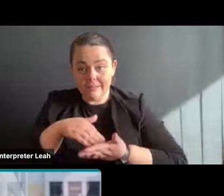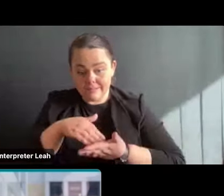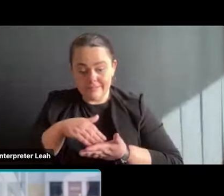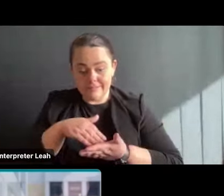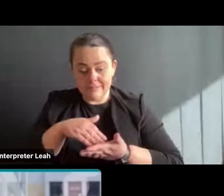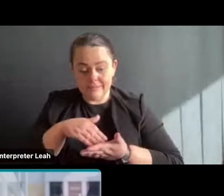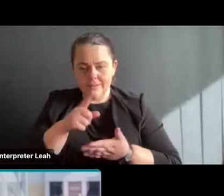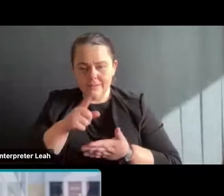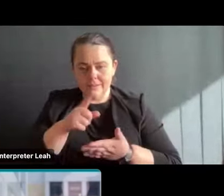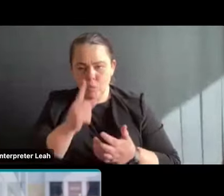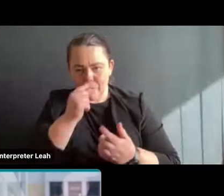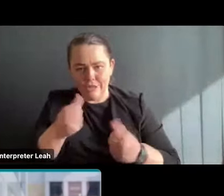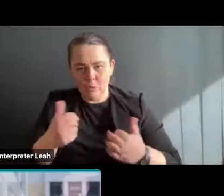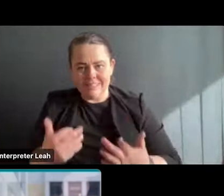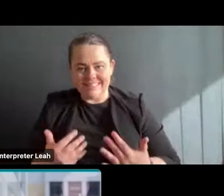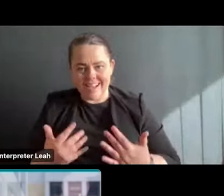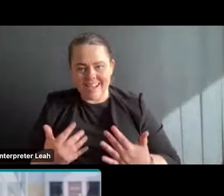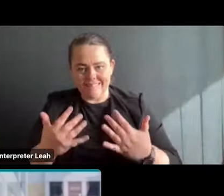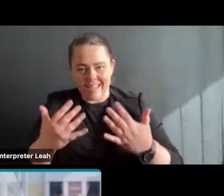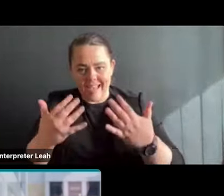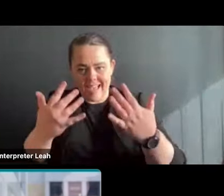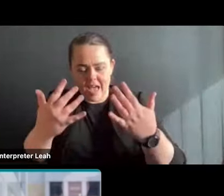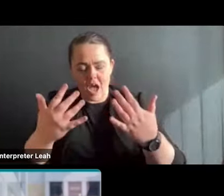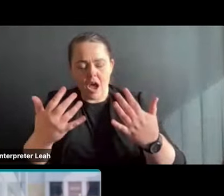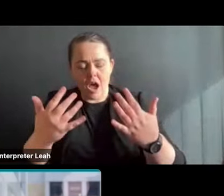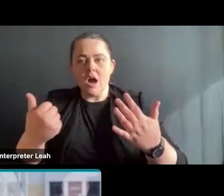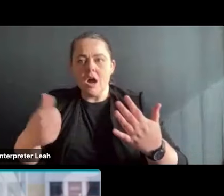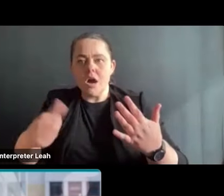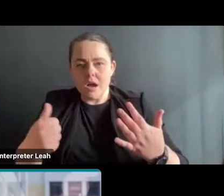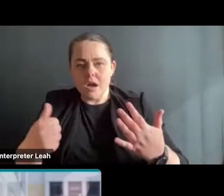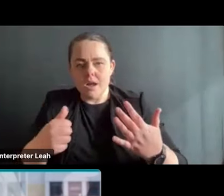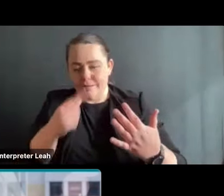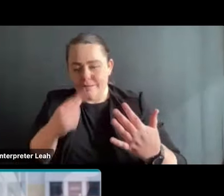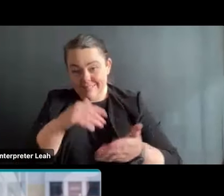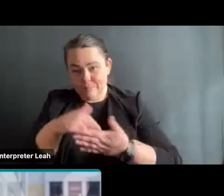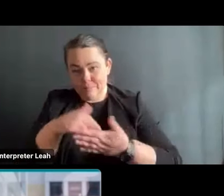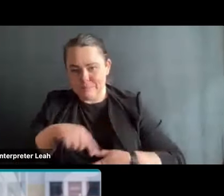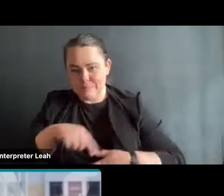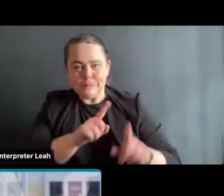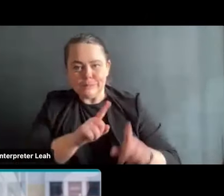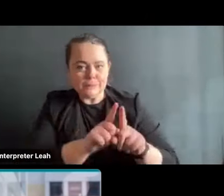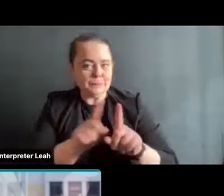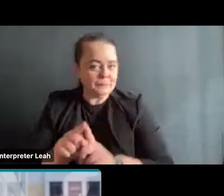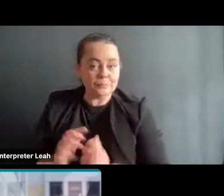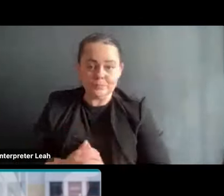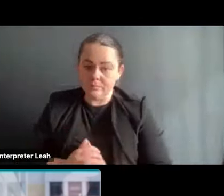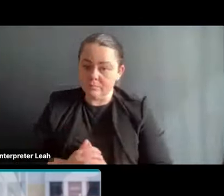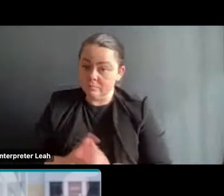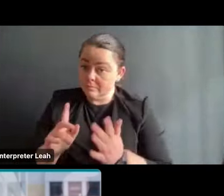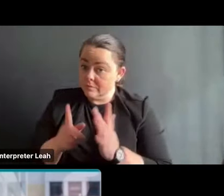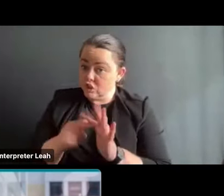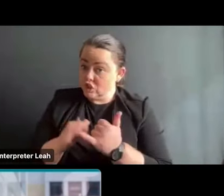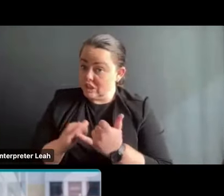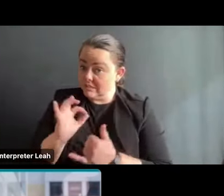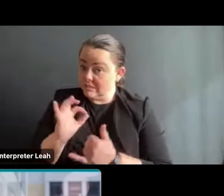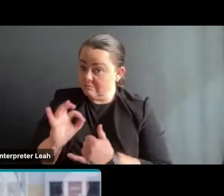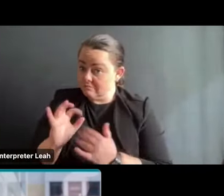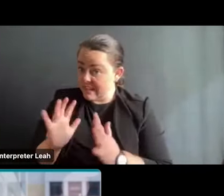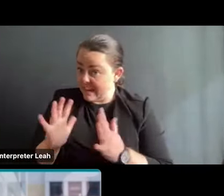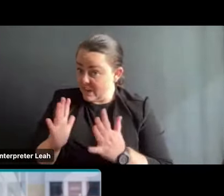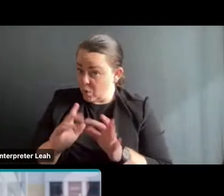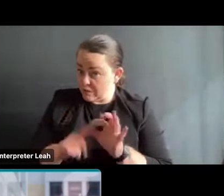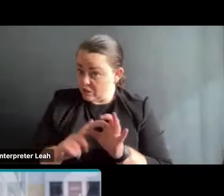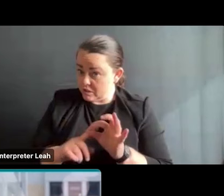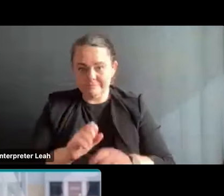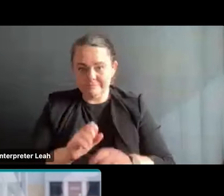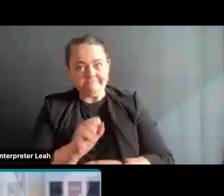use the technical side of it. Jess, any questions at this point? Thanks, Grant.